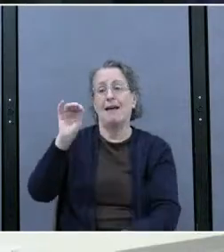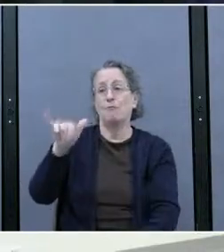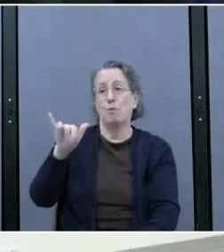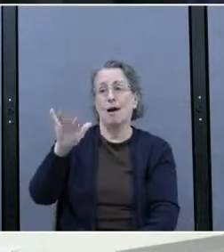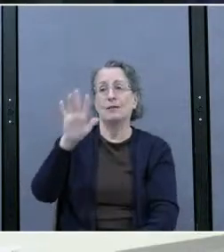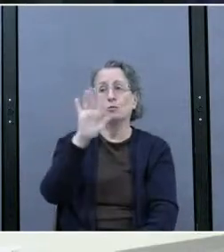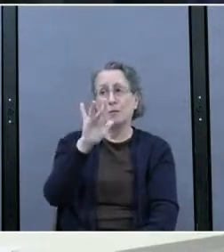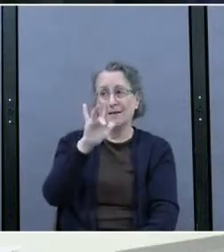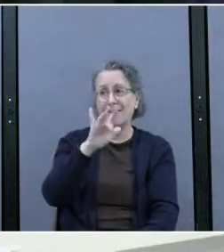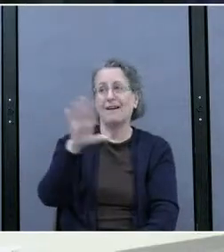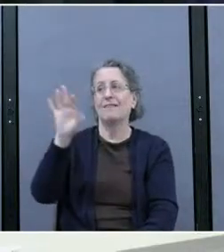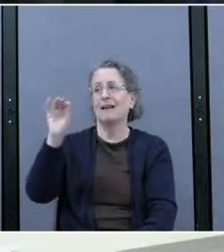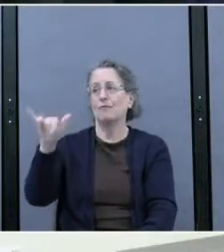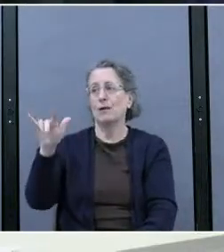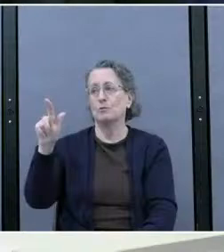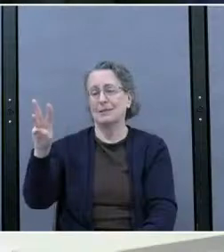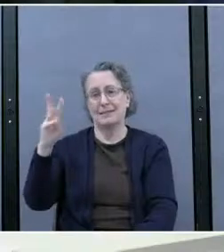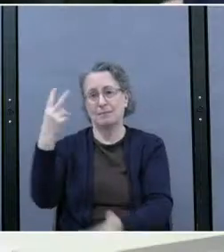advisory.